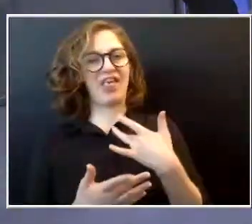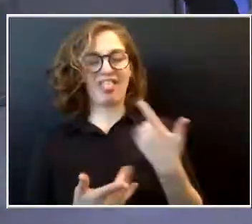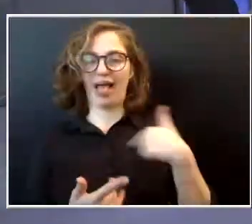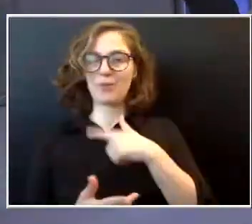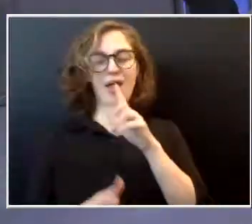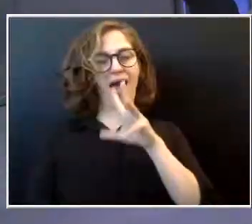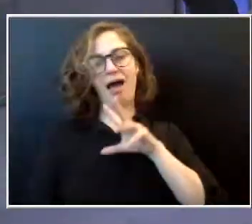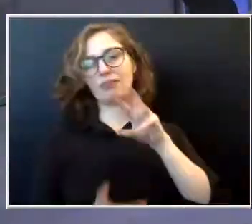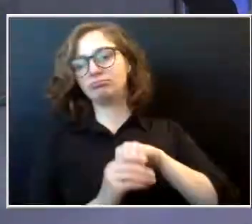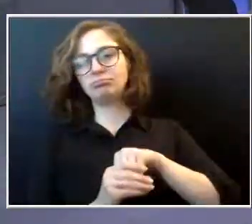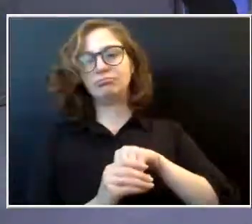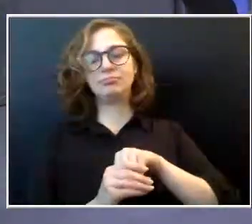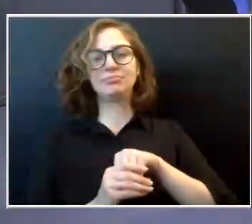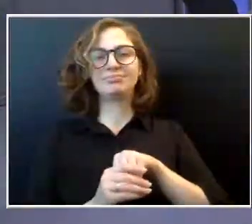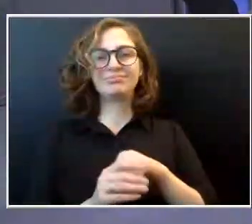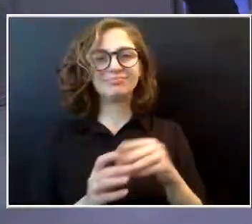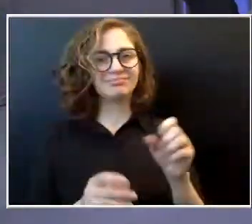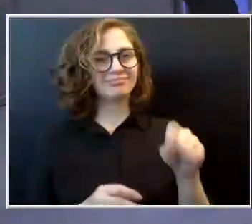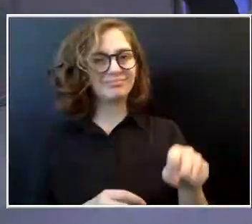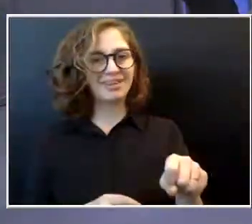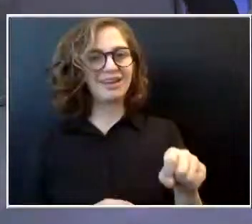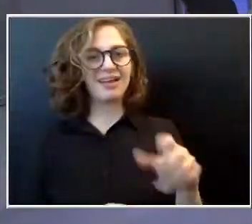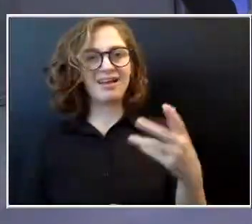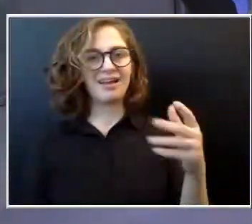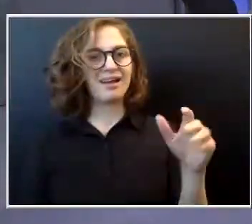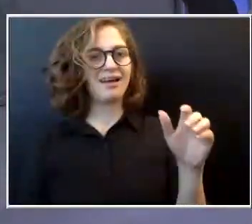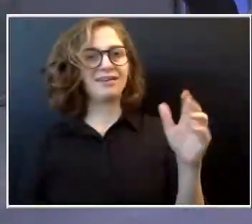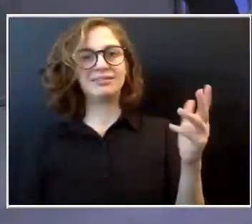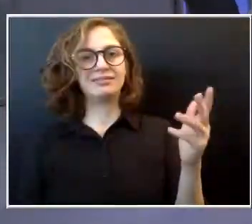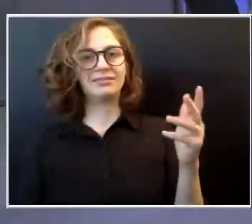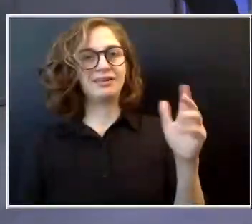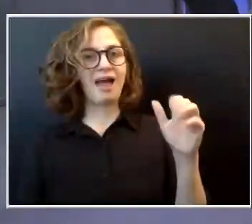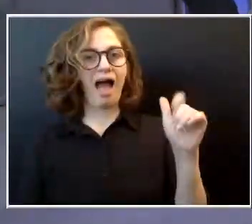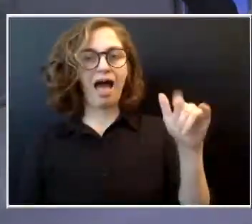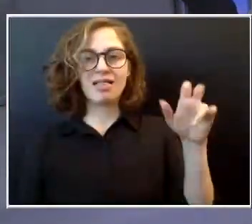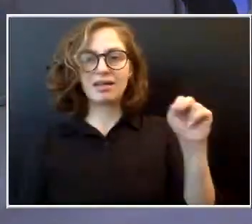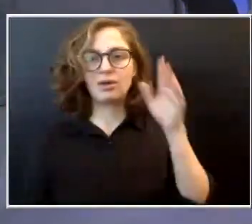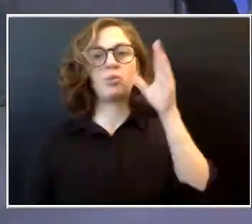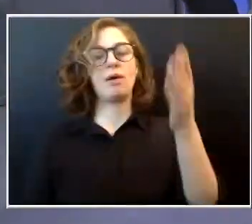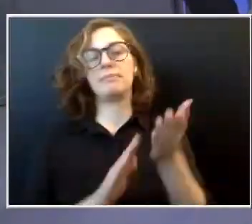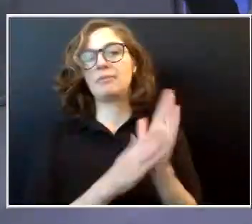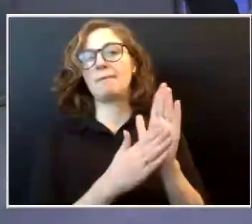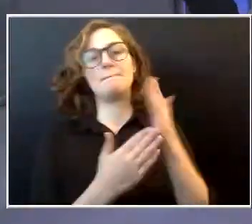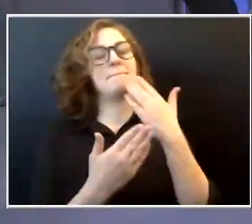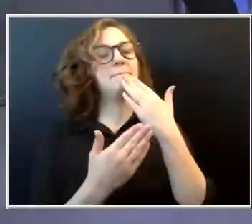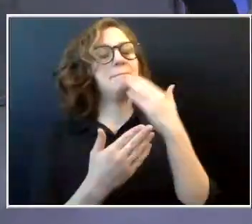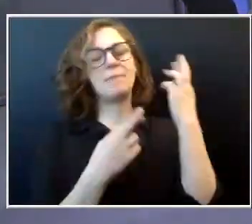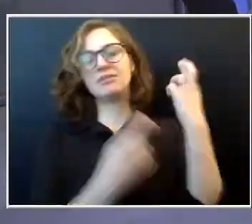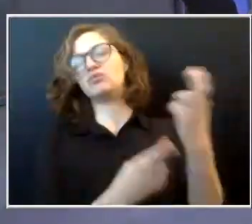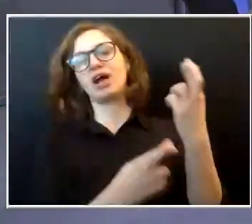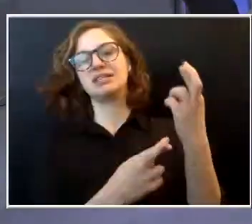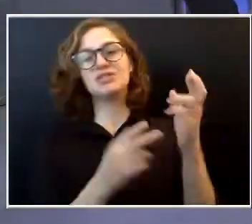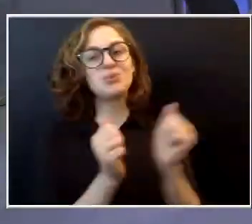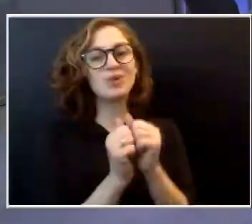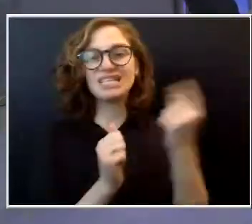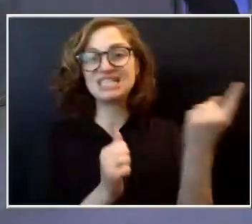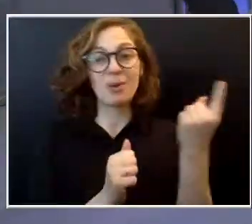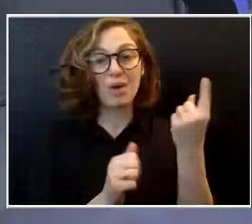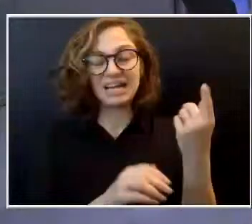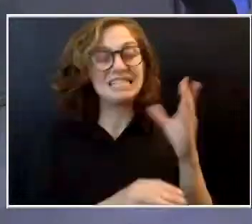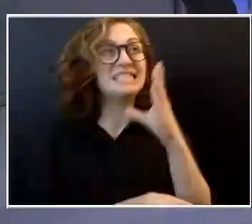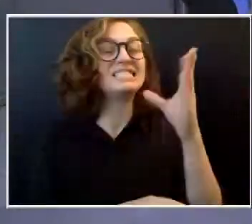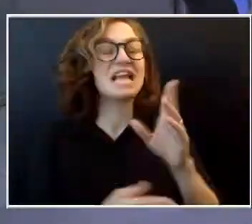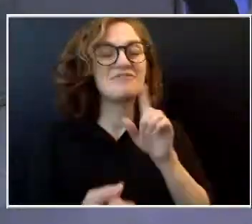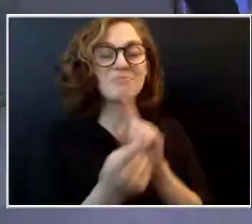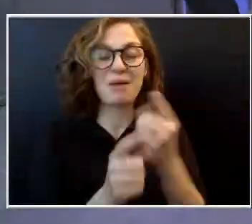Strangers, I mean, Alan's going to be best friends with someone he never met before by the end of this parade, because everybody loves everybody at the parades. Right. When we're talking